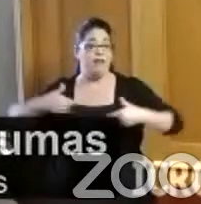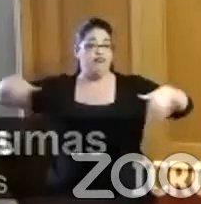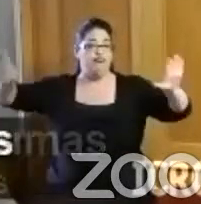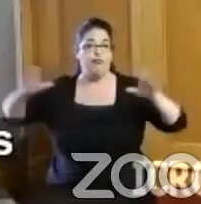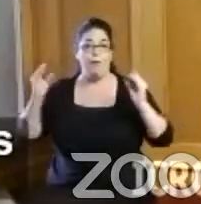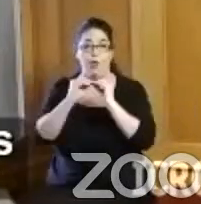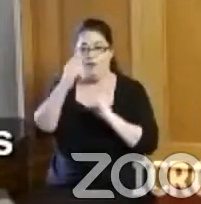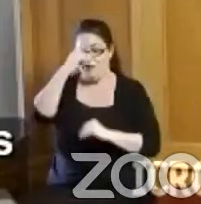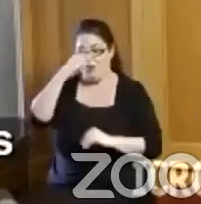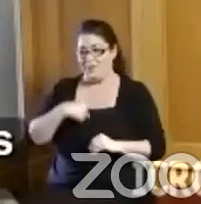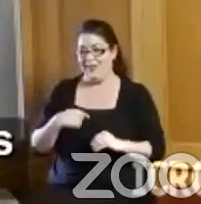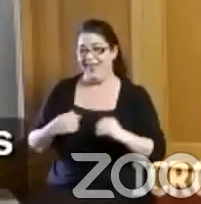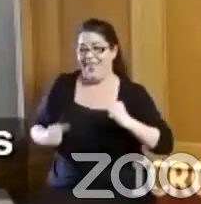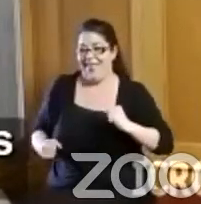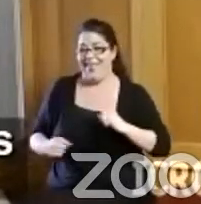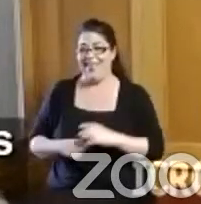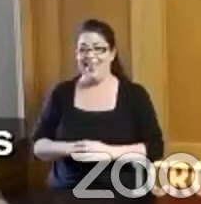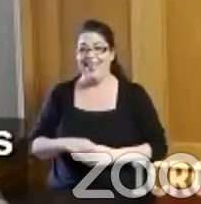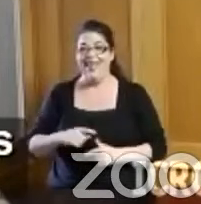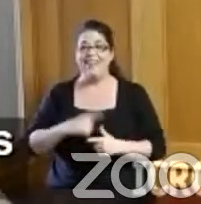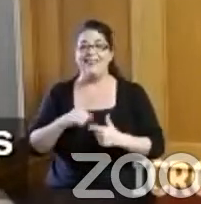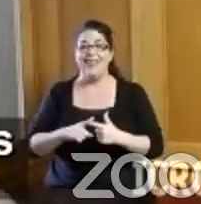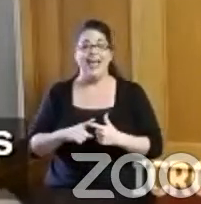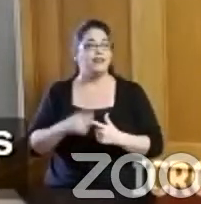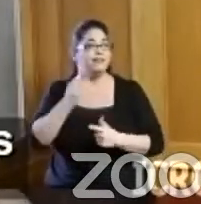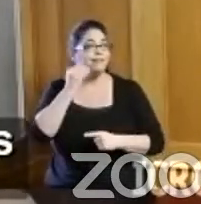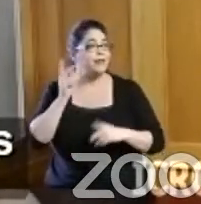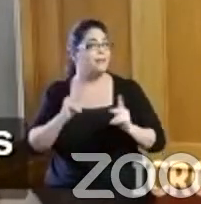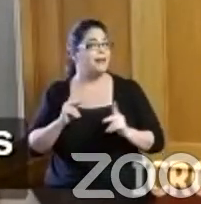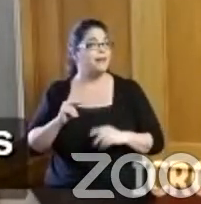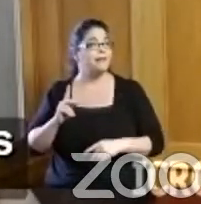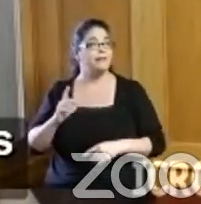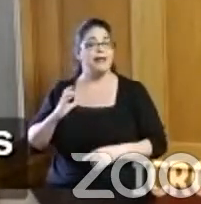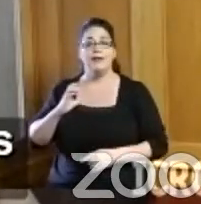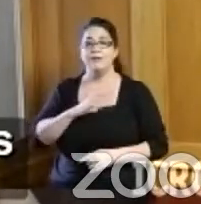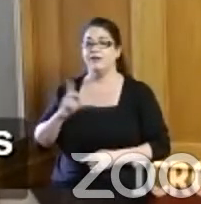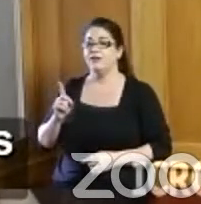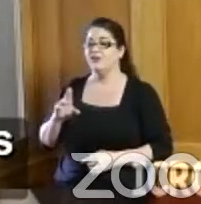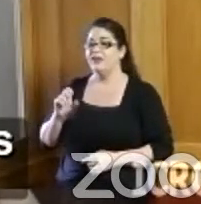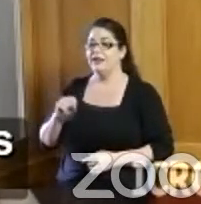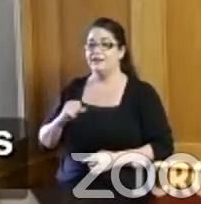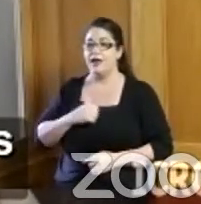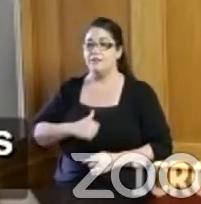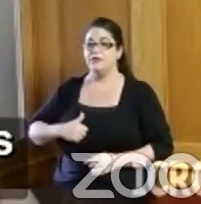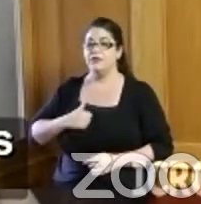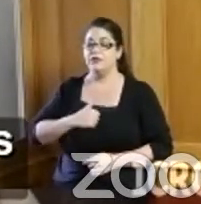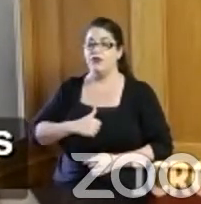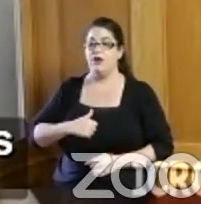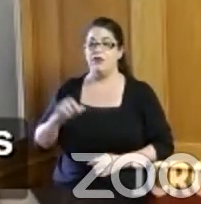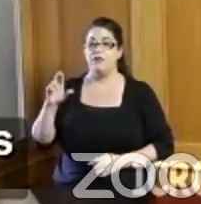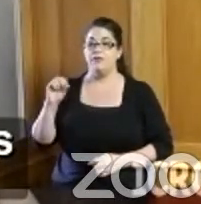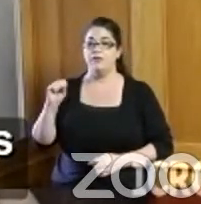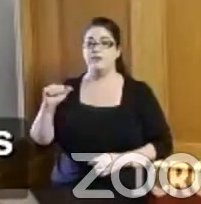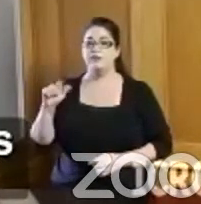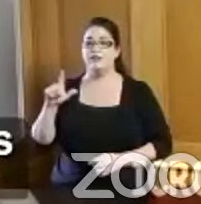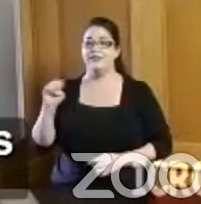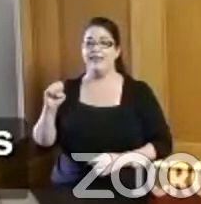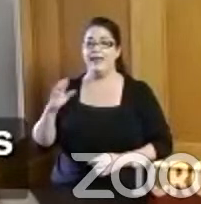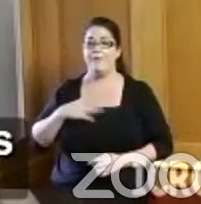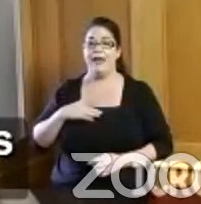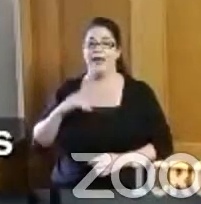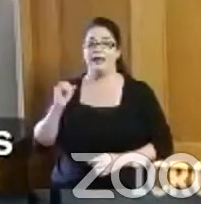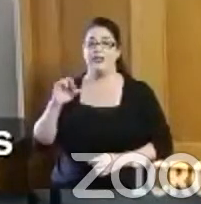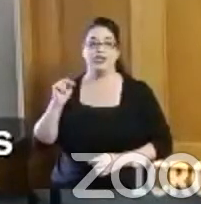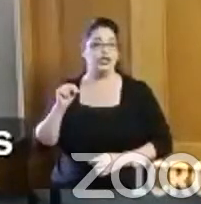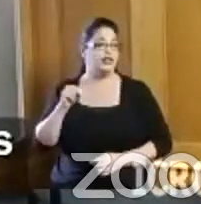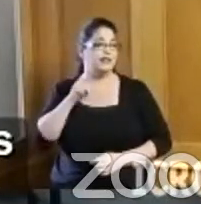yourself, but just wanted to let people know about that. Madam President, I'm sorry. Rosalie, my intern, is here too. So I don't want to forget